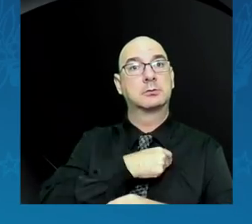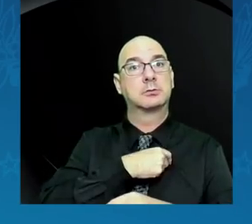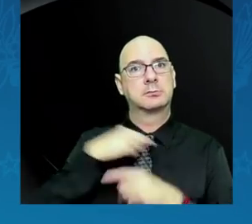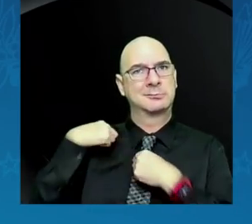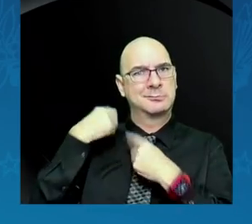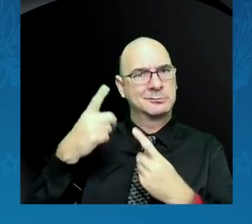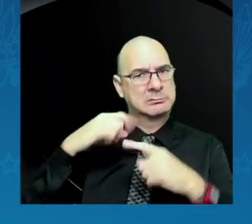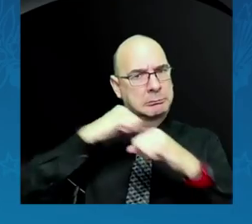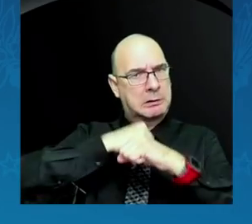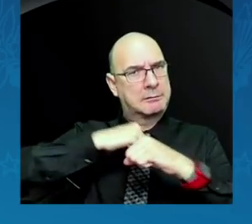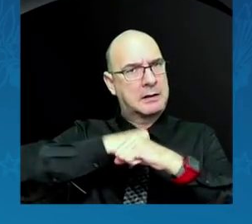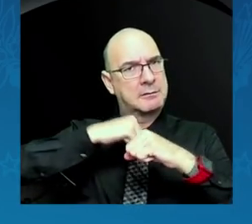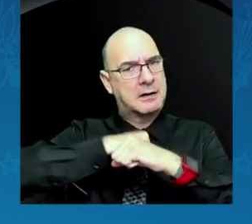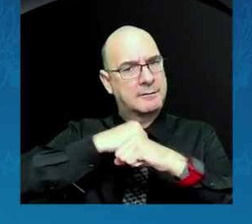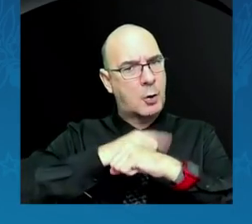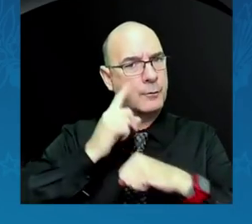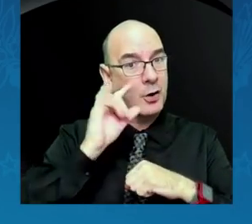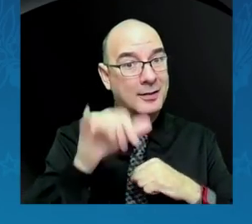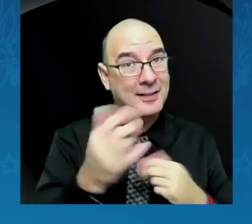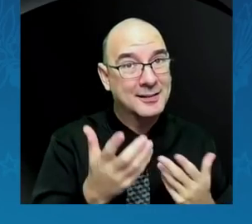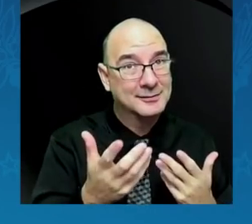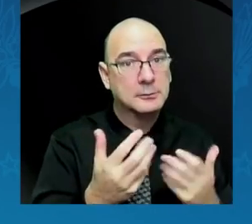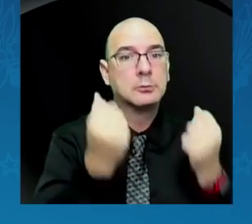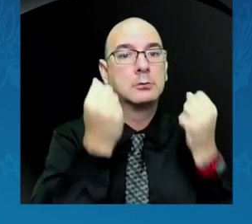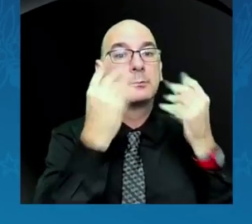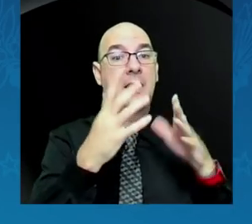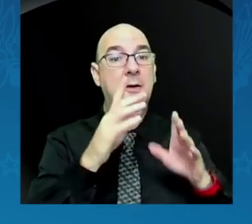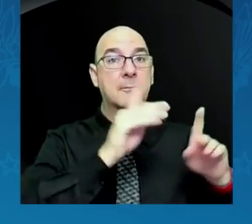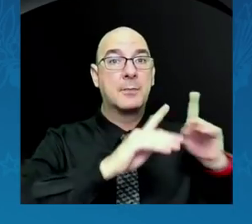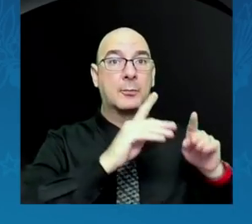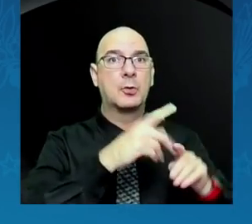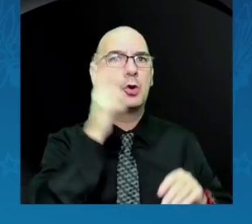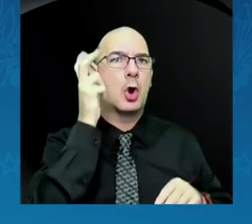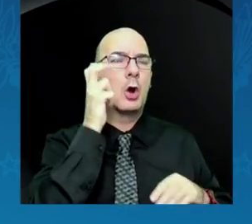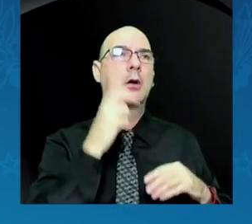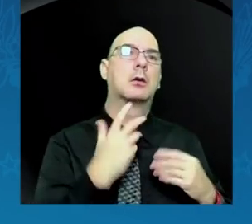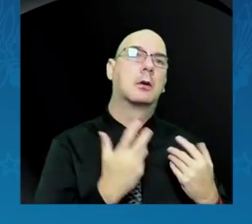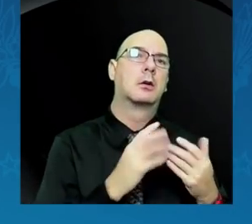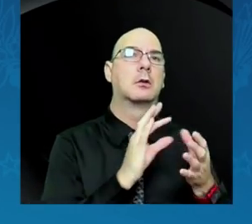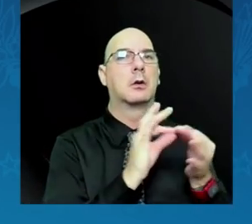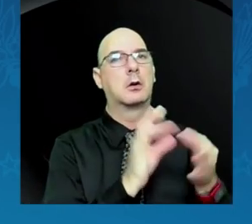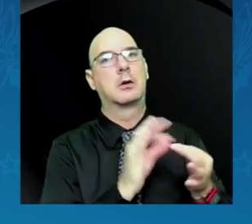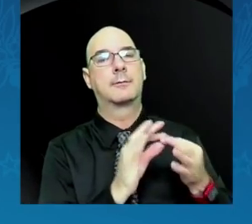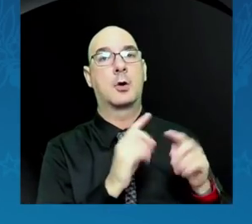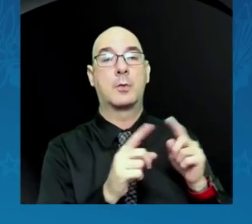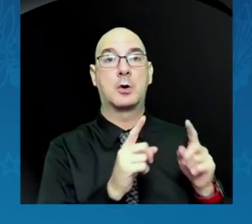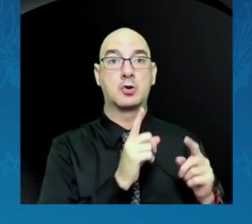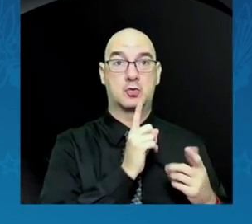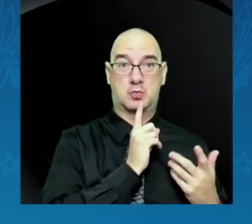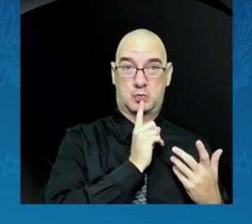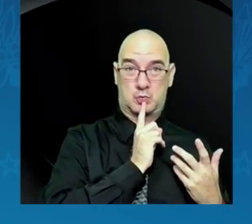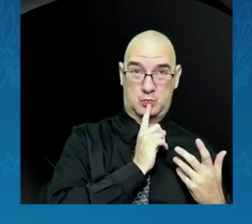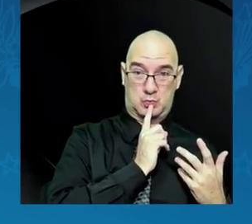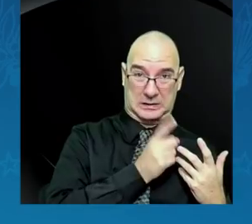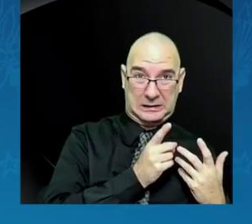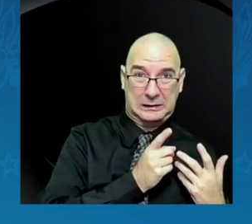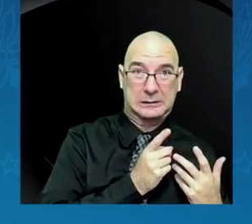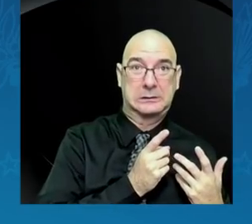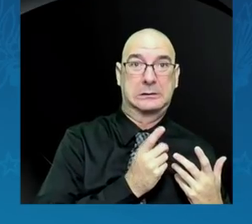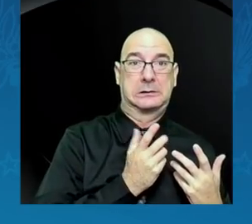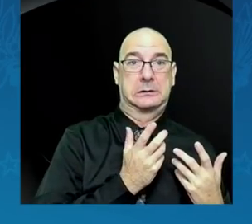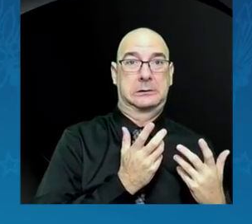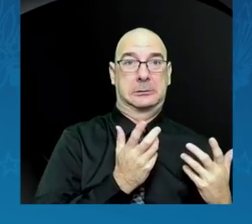more who perhaps kind of heard about it, but really saw it during the pandemic. I mean, most